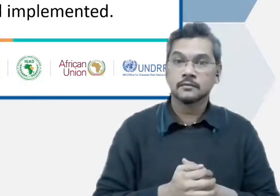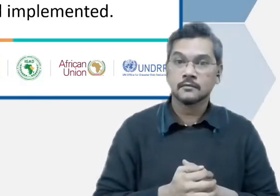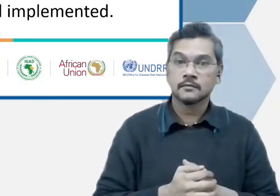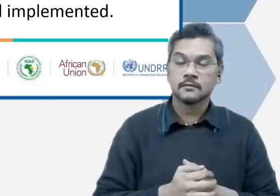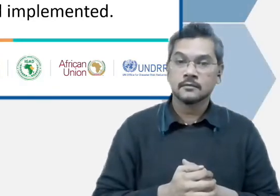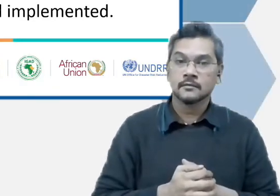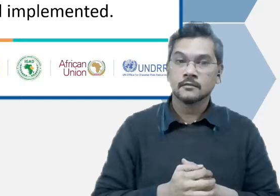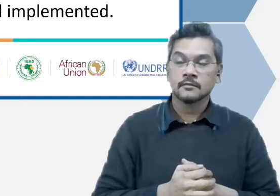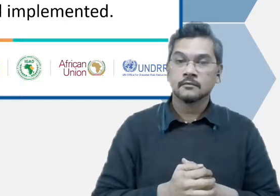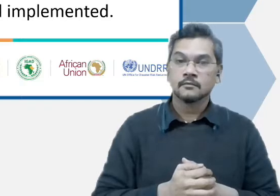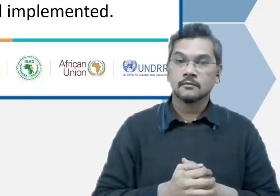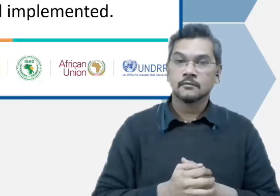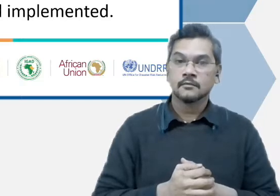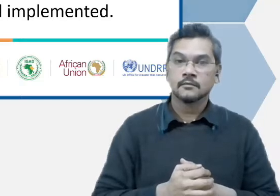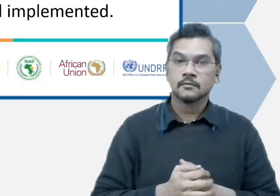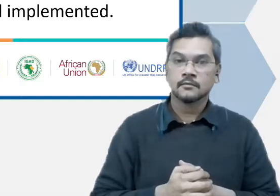beyond.